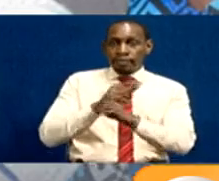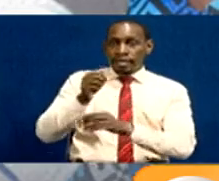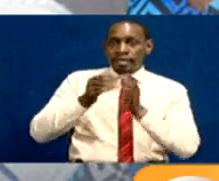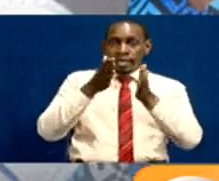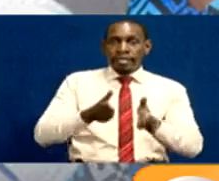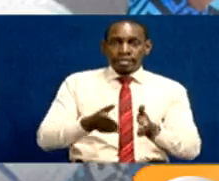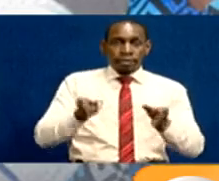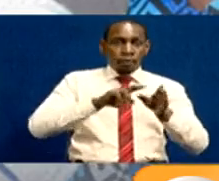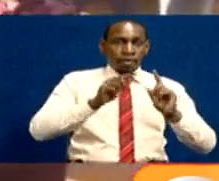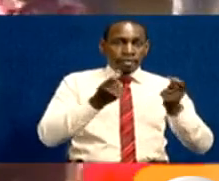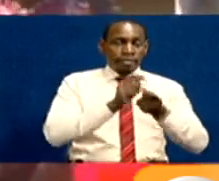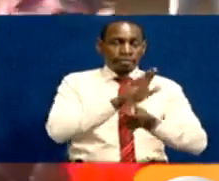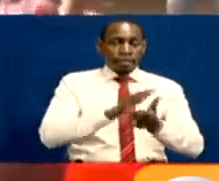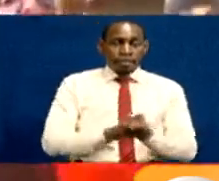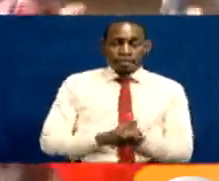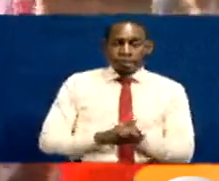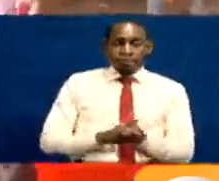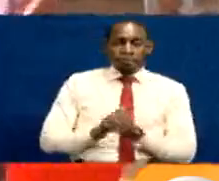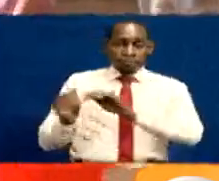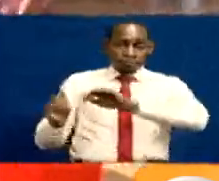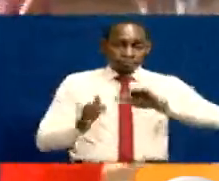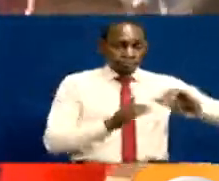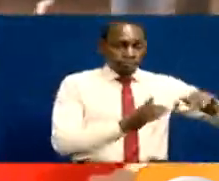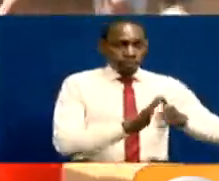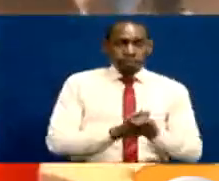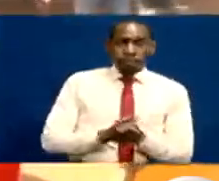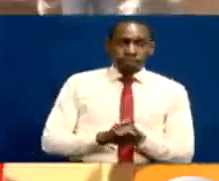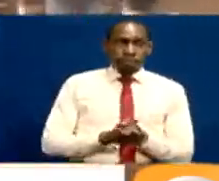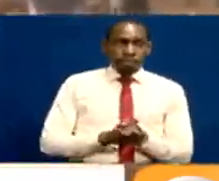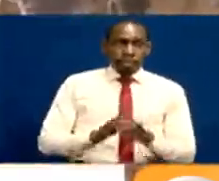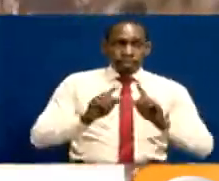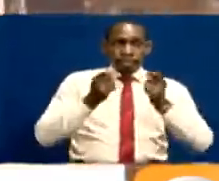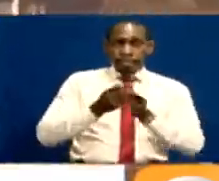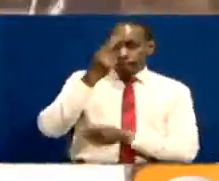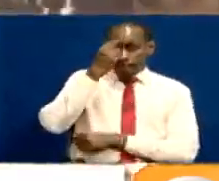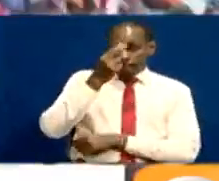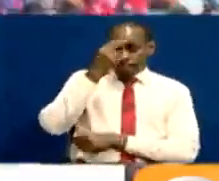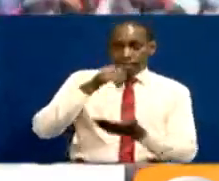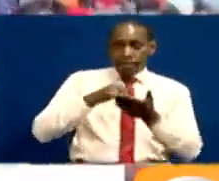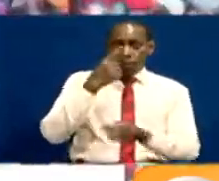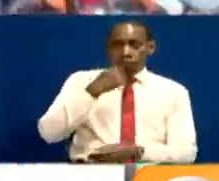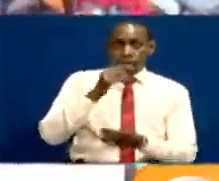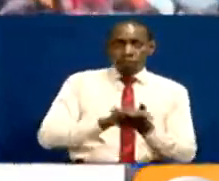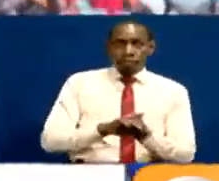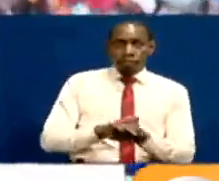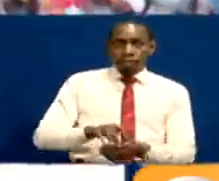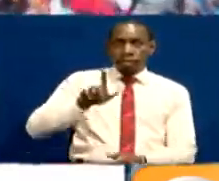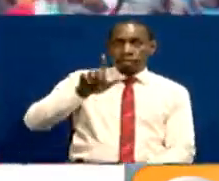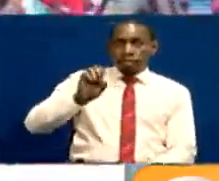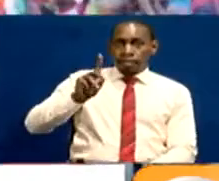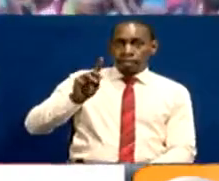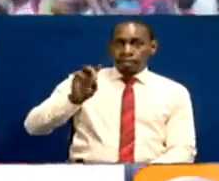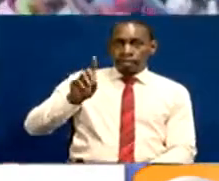other leaders in their team. Joseph Olelenku will be leading a team in Masailand that comprises of Ledama